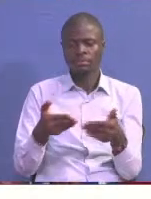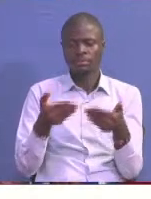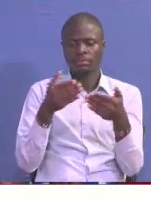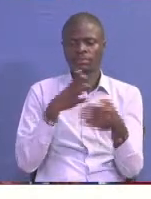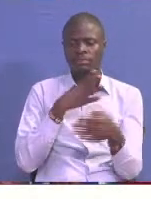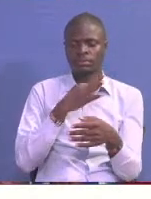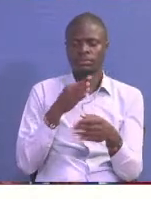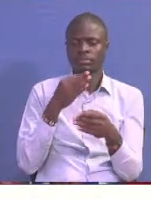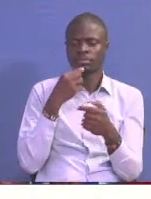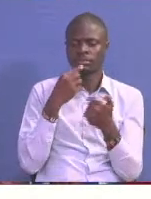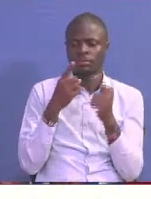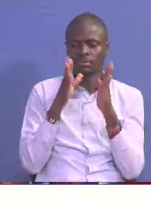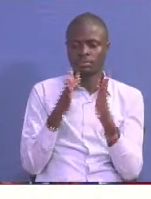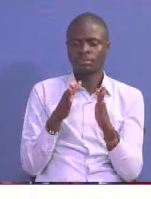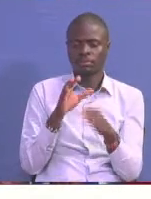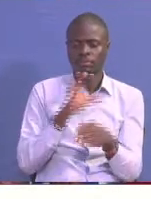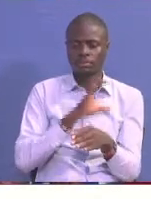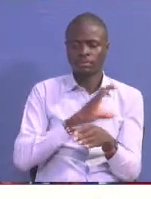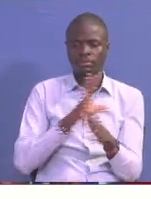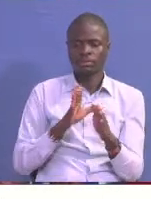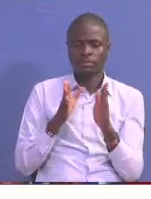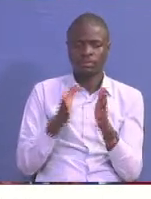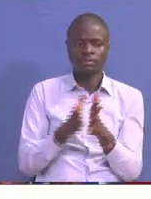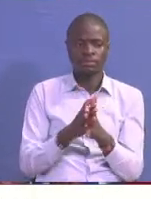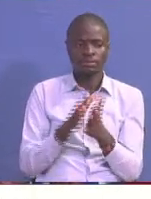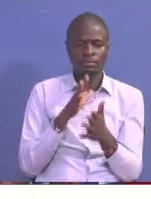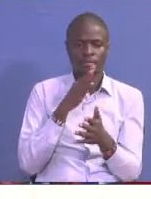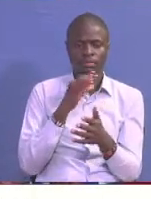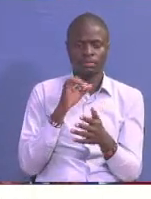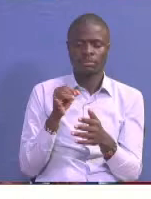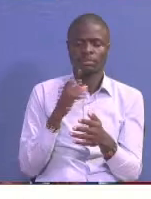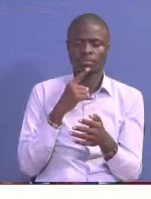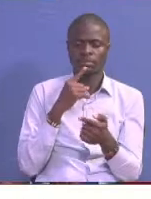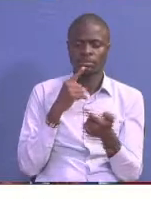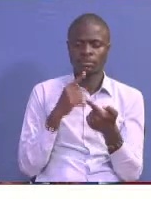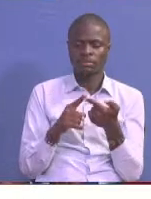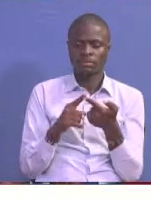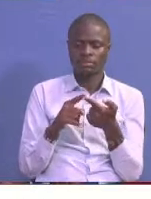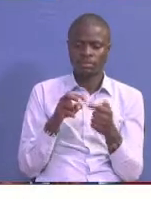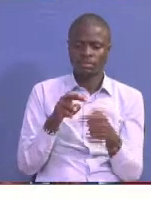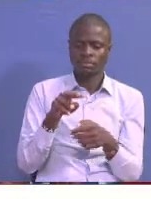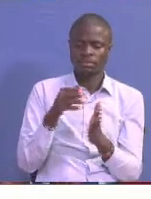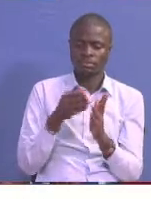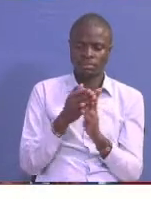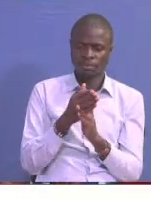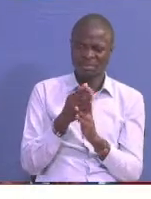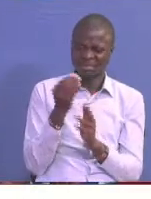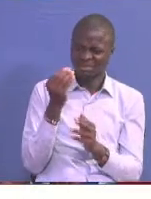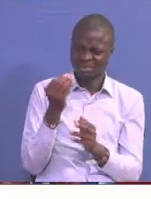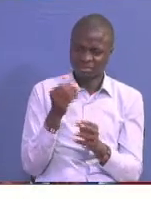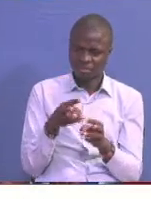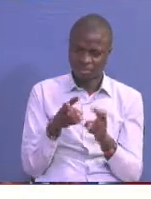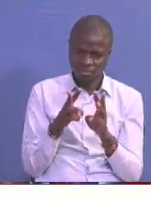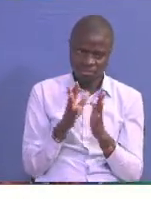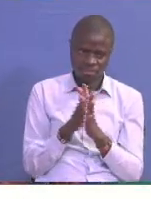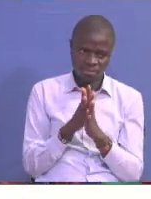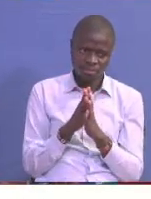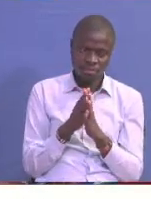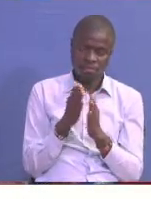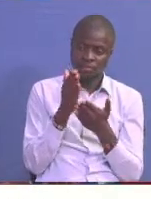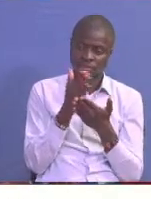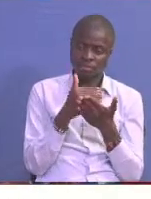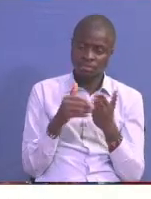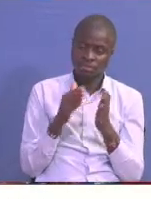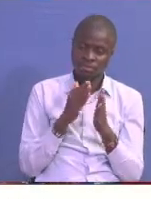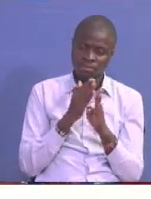guest speaker, our Chancellor. And I just need to kind of run through in a very brief manner some of the